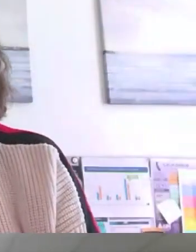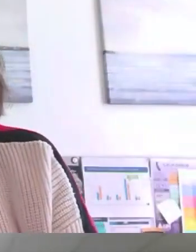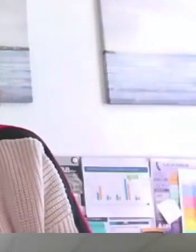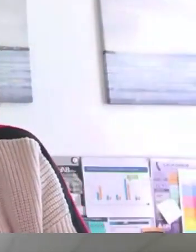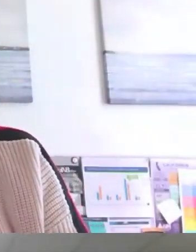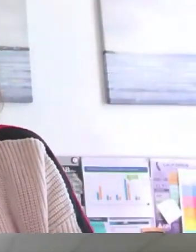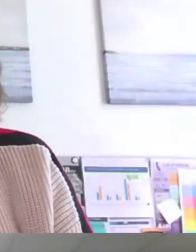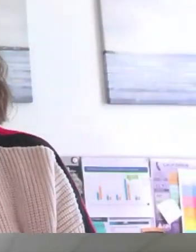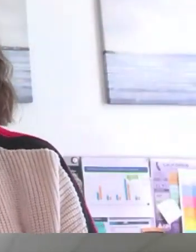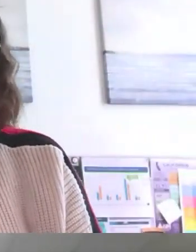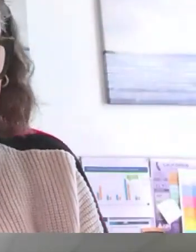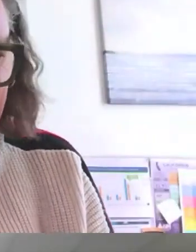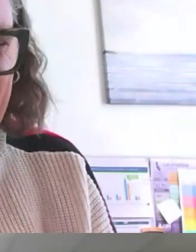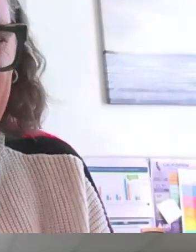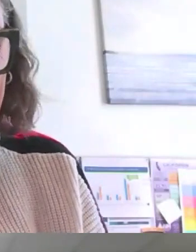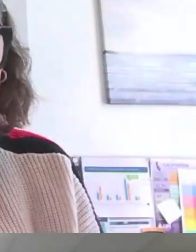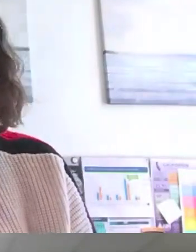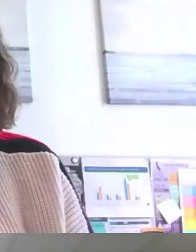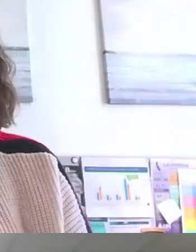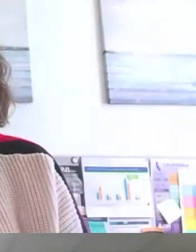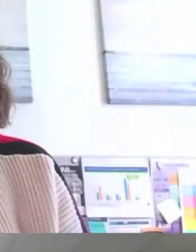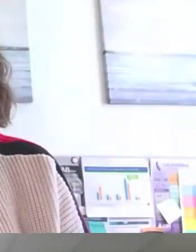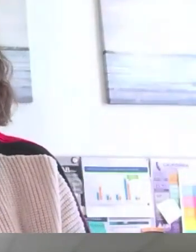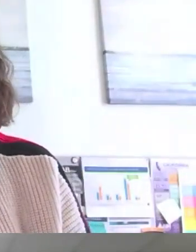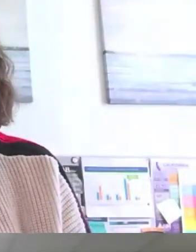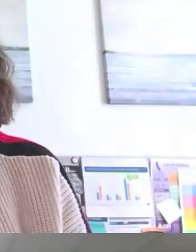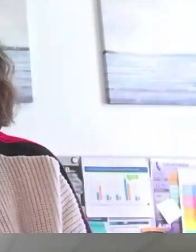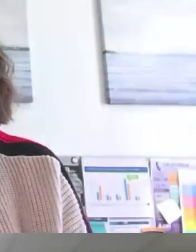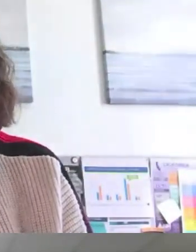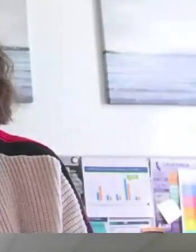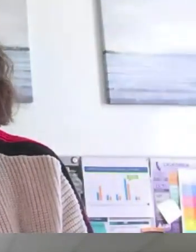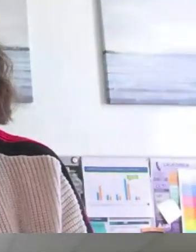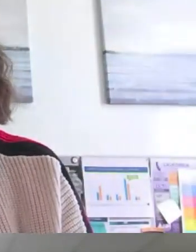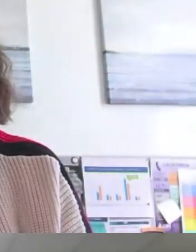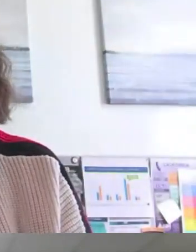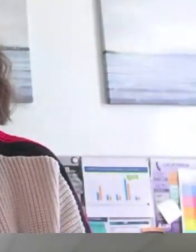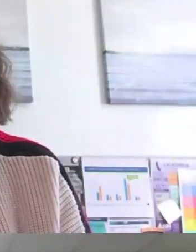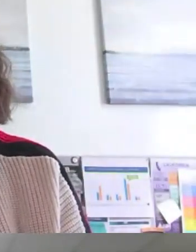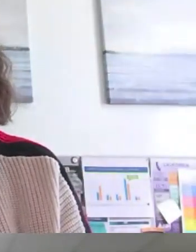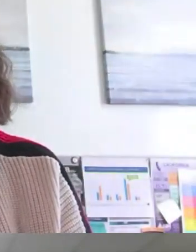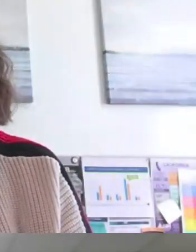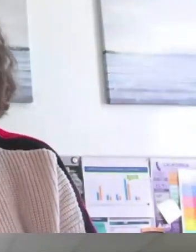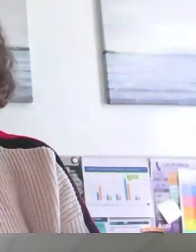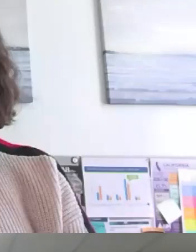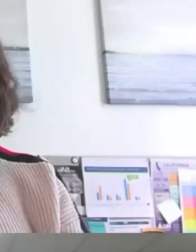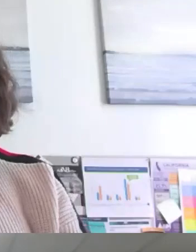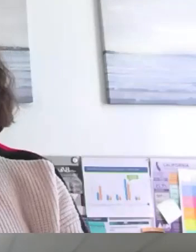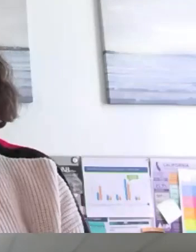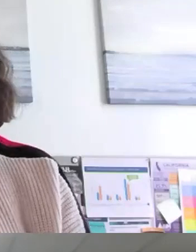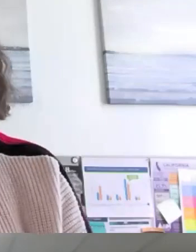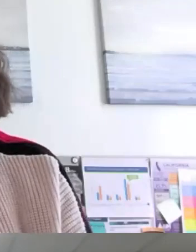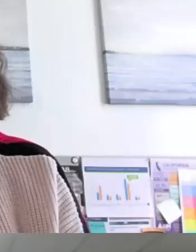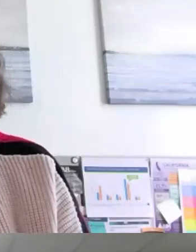was just going to say, so the transition work you talked about is actually the work group I have the pleasure